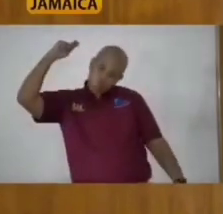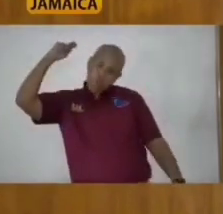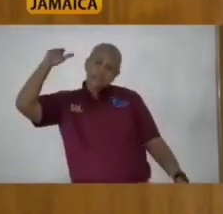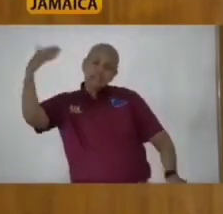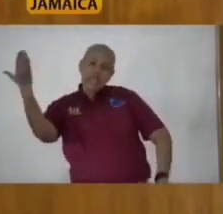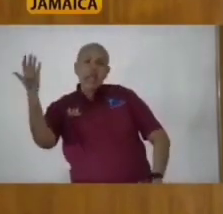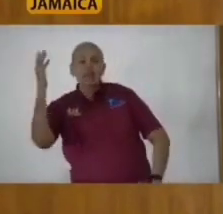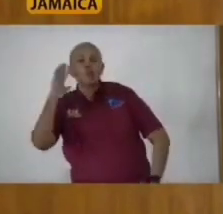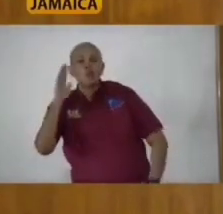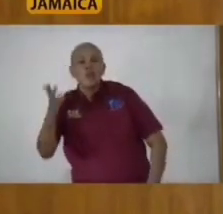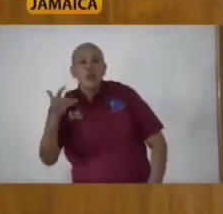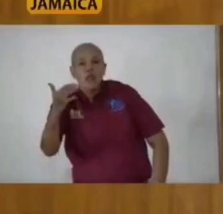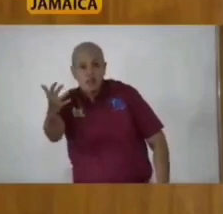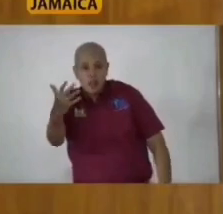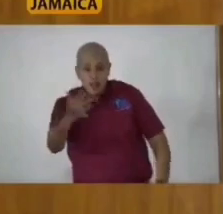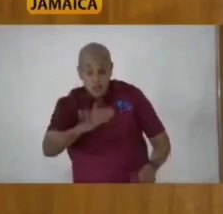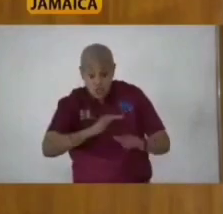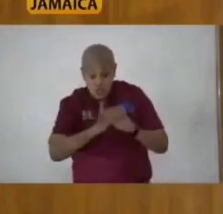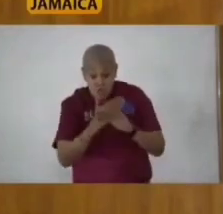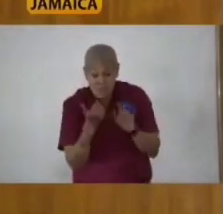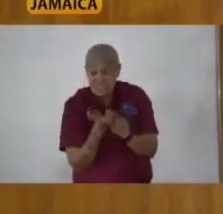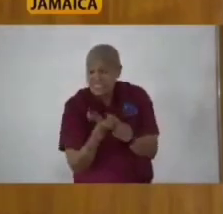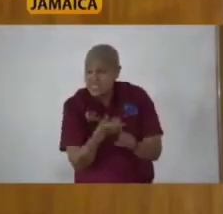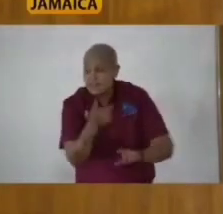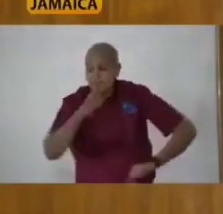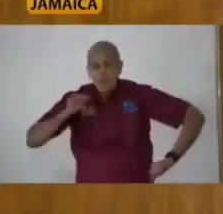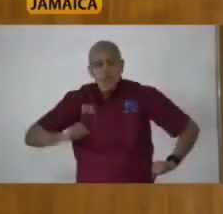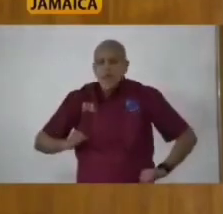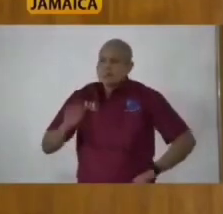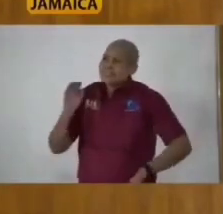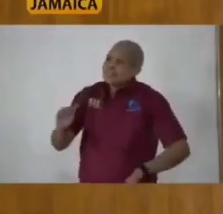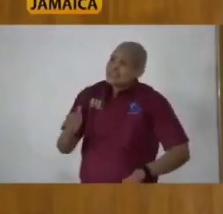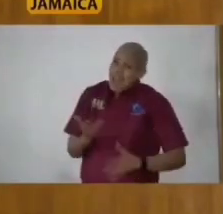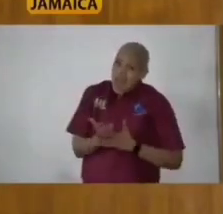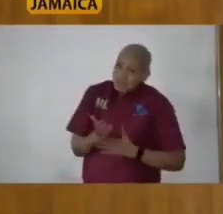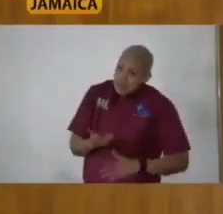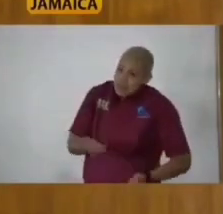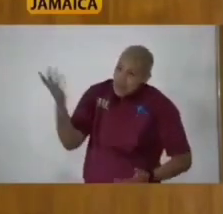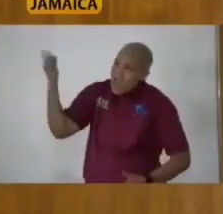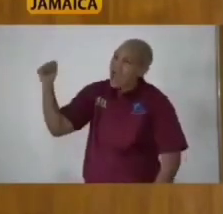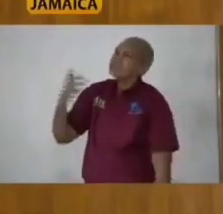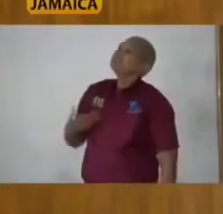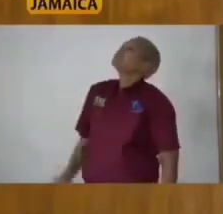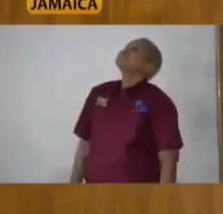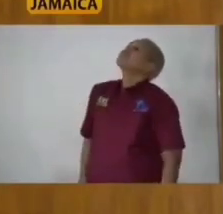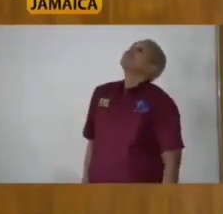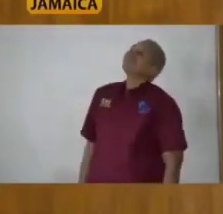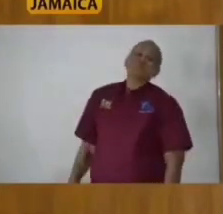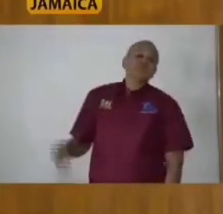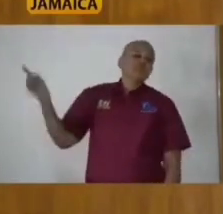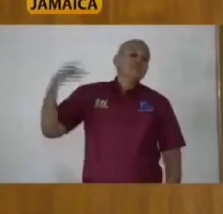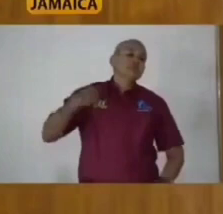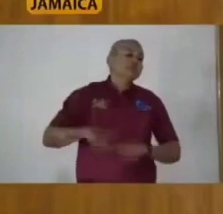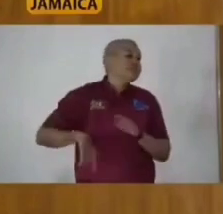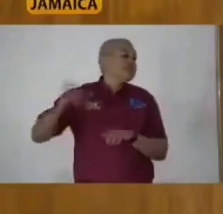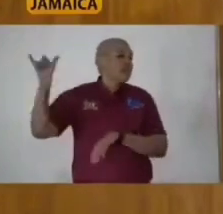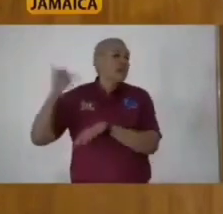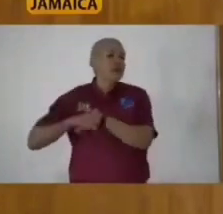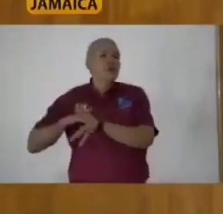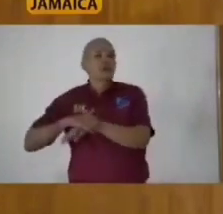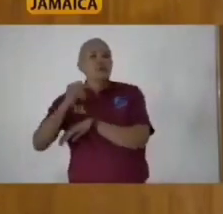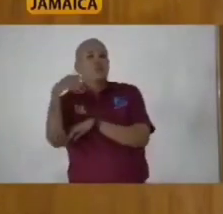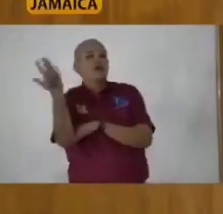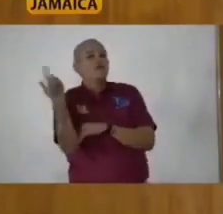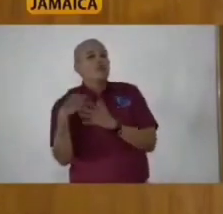Jamaican litigants are unable to take their appeals there. So most matters which involve complex